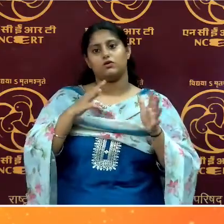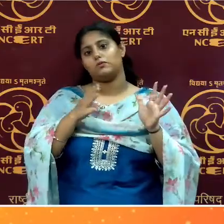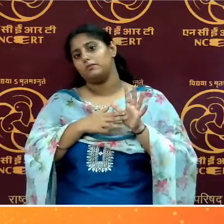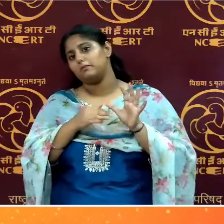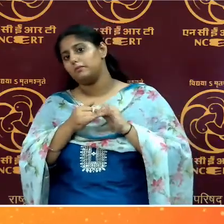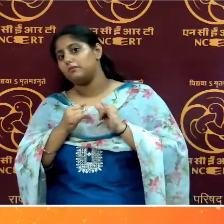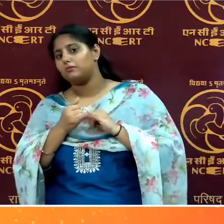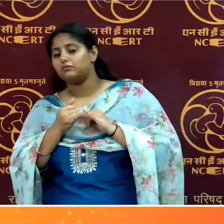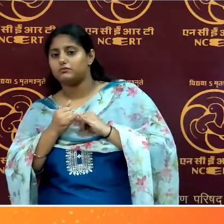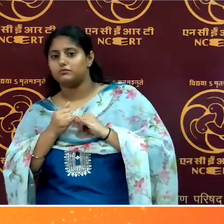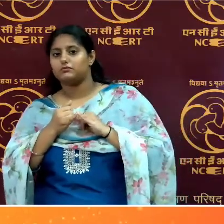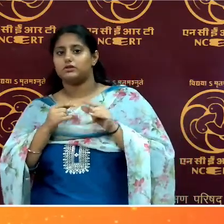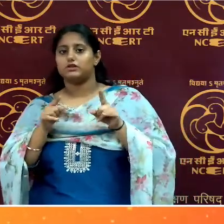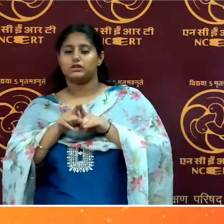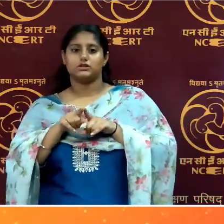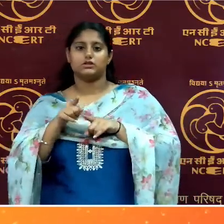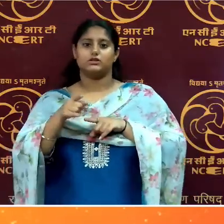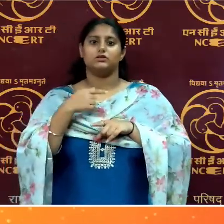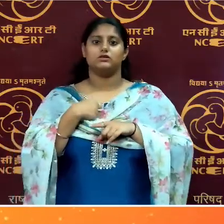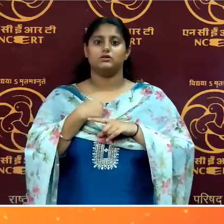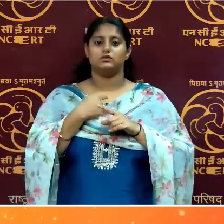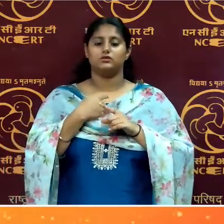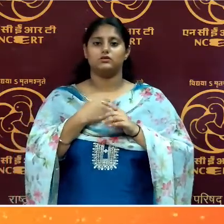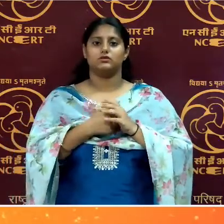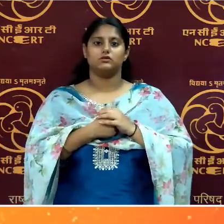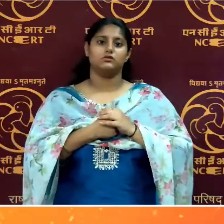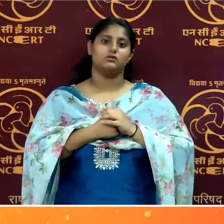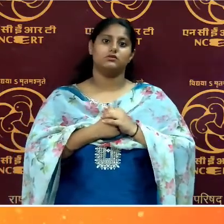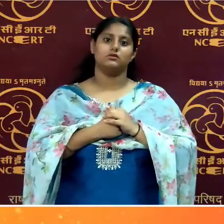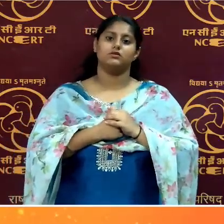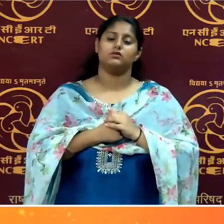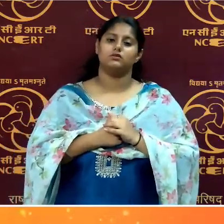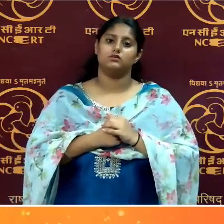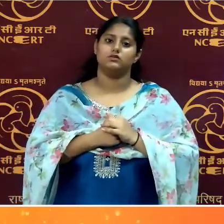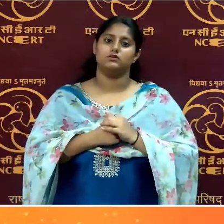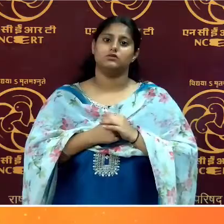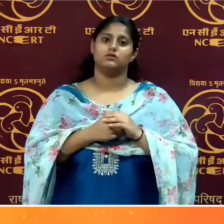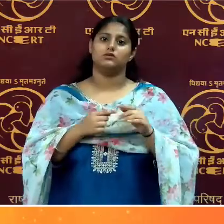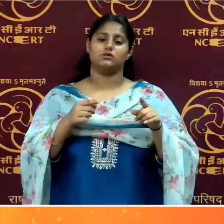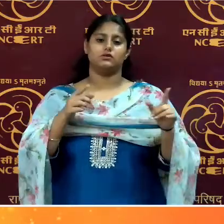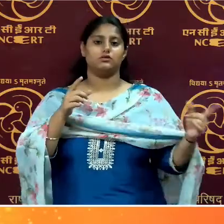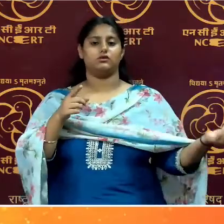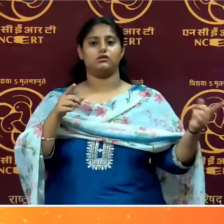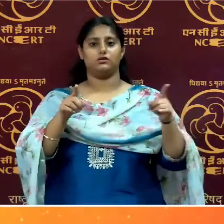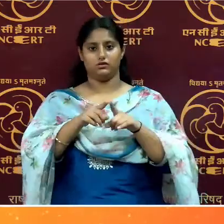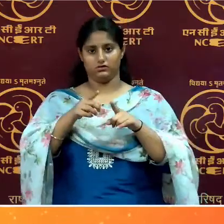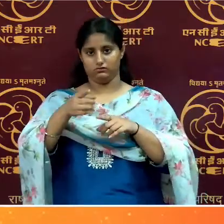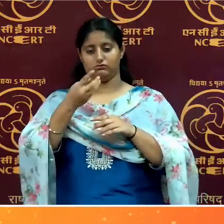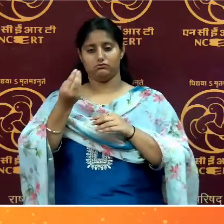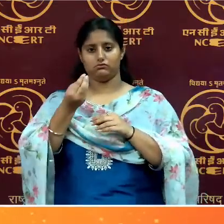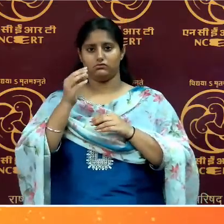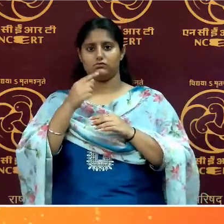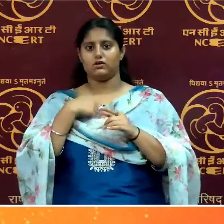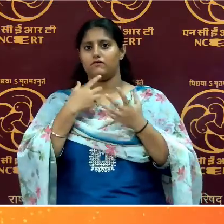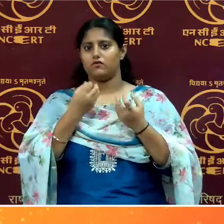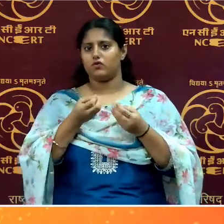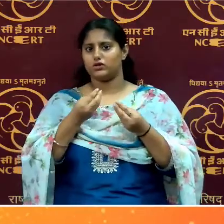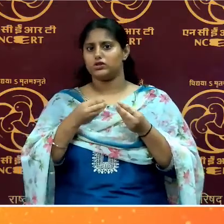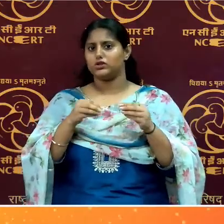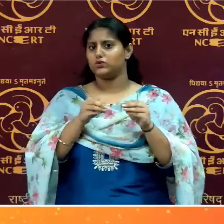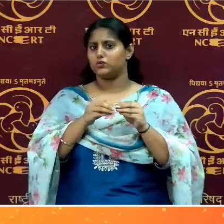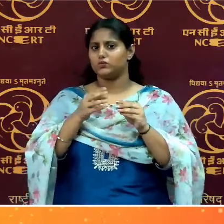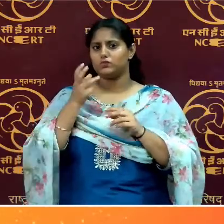it's the buoyant force. Right. Right, and Archimedes had his eureka moment also. So I want to listen to this